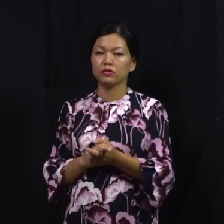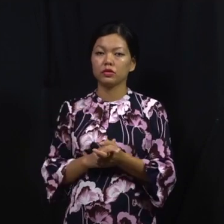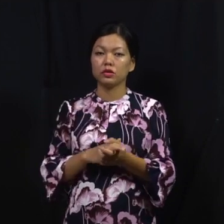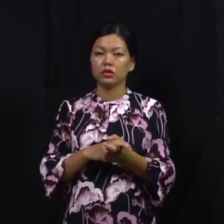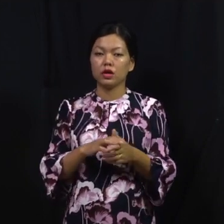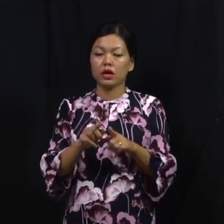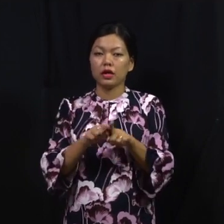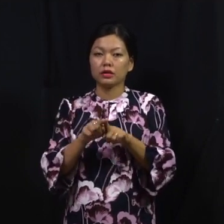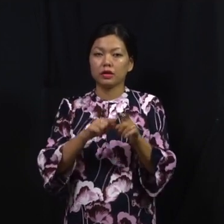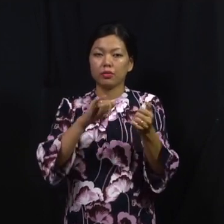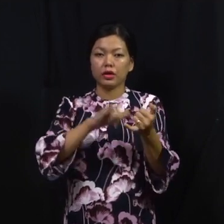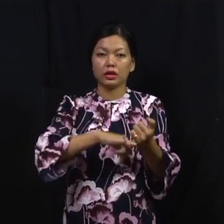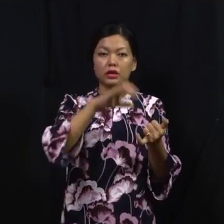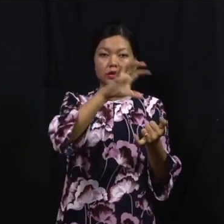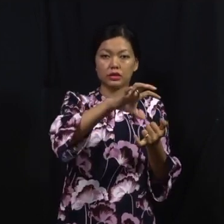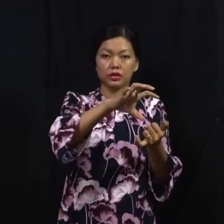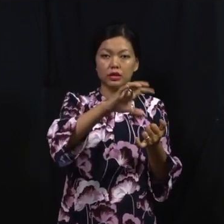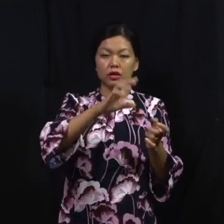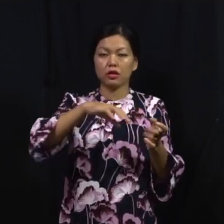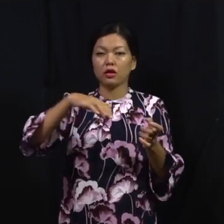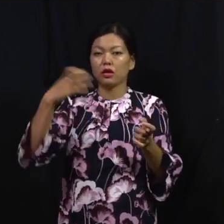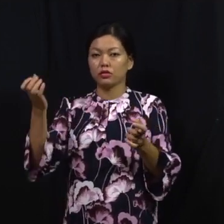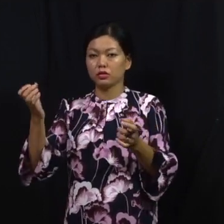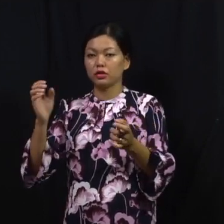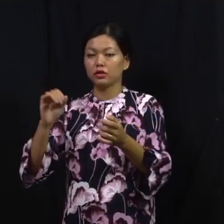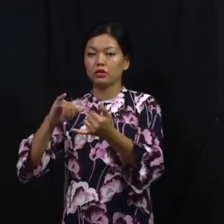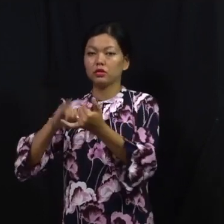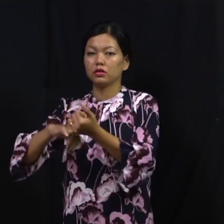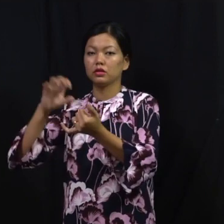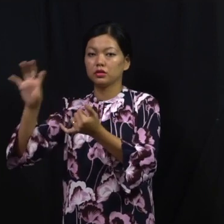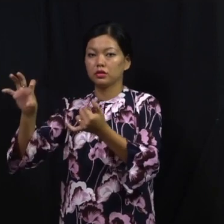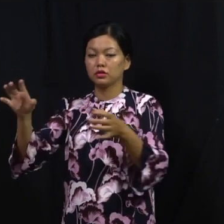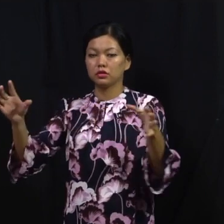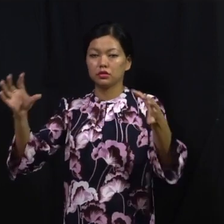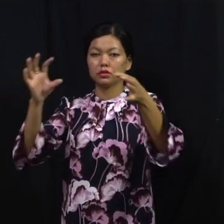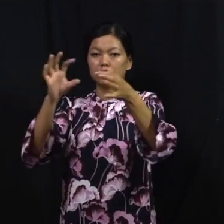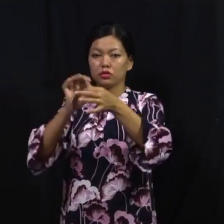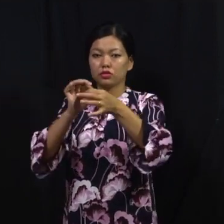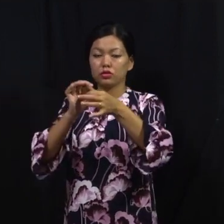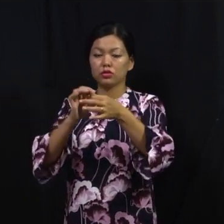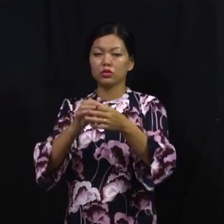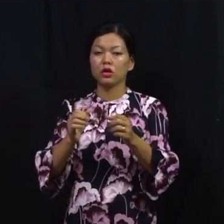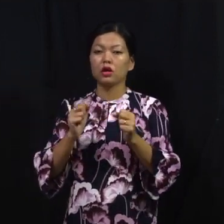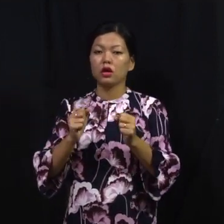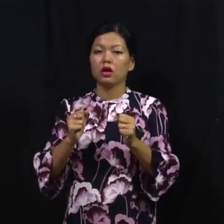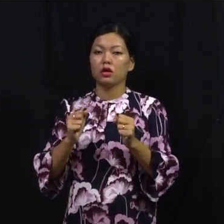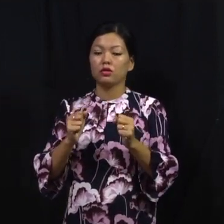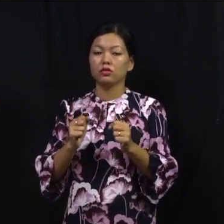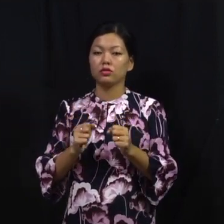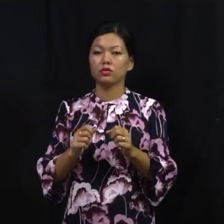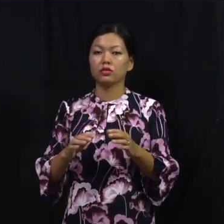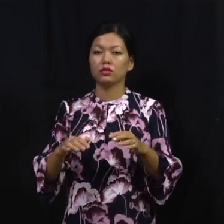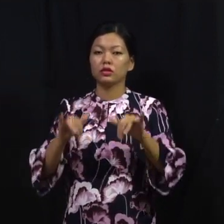we say the role of the government, is talking about the legislative, the executive, and the judiciary, and other administrative units.